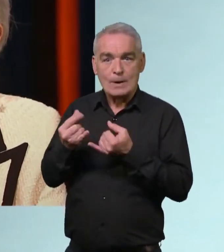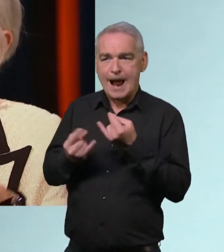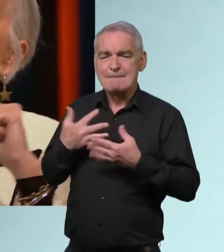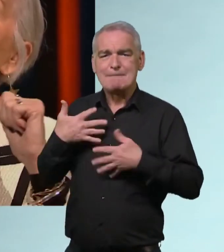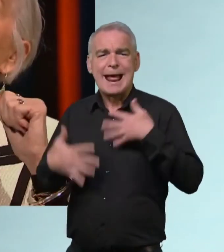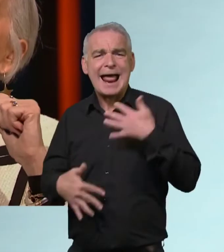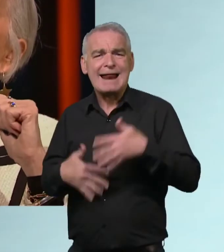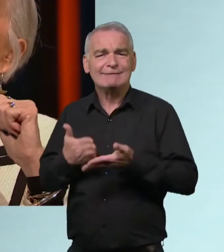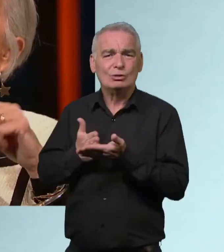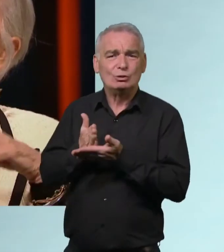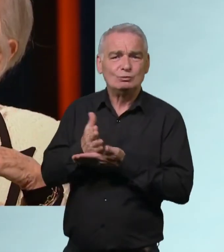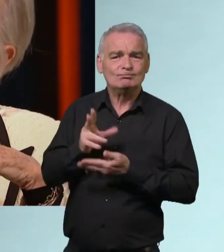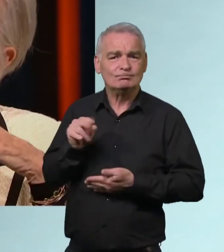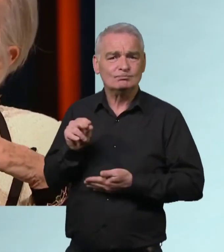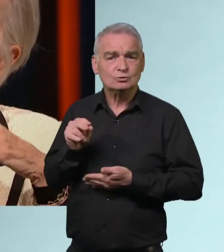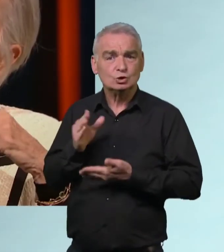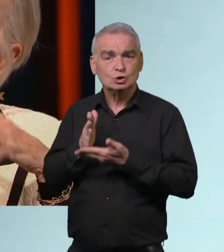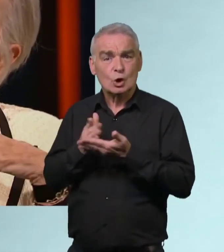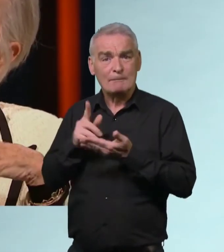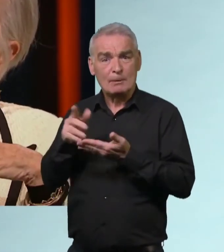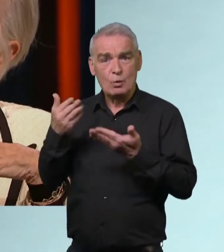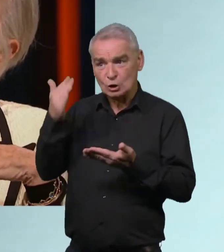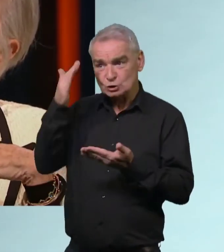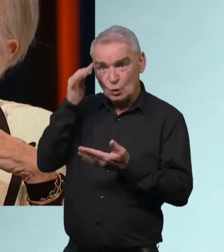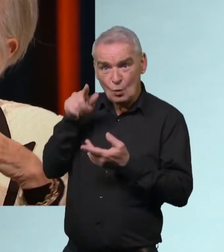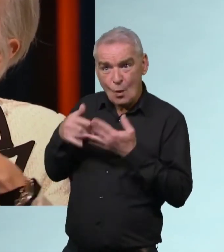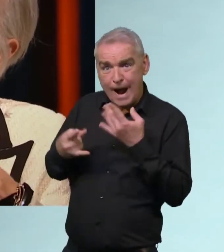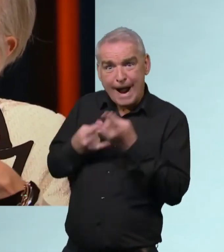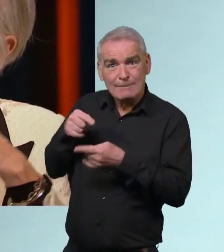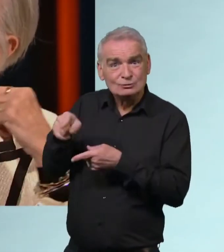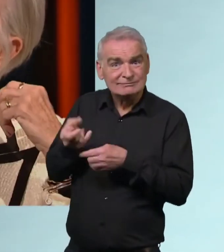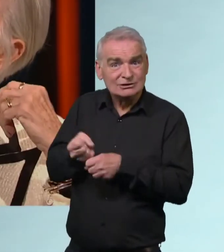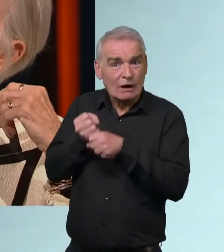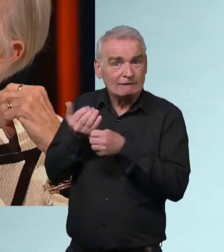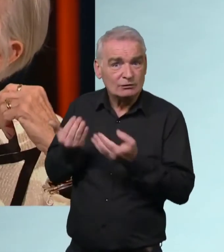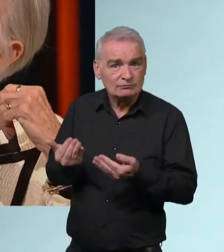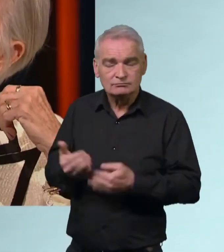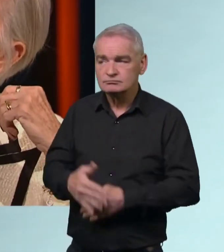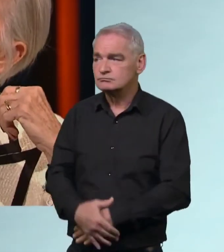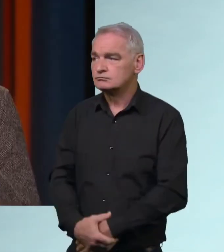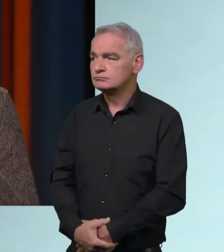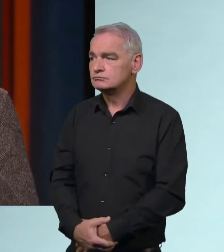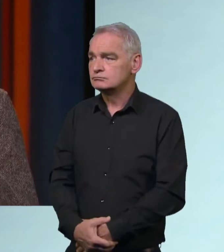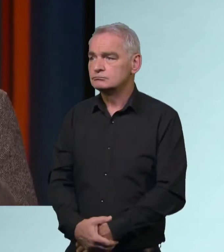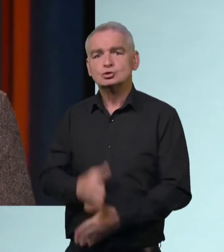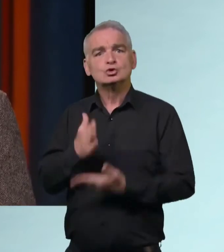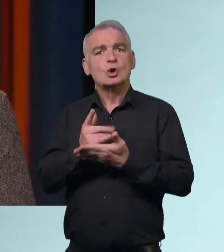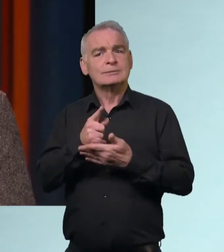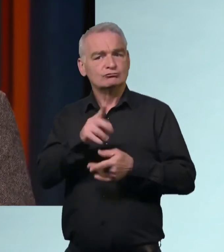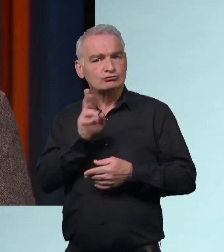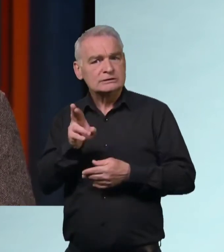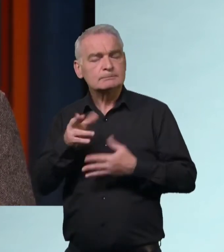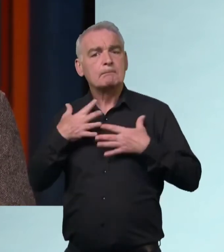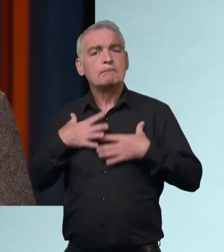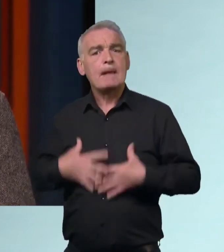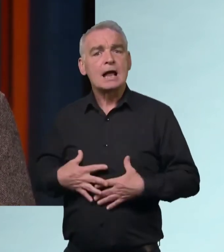agony. And that's sometimes that's all people want to know. They get a bit of that comfort. The body sometimes releases an